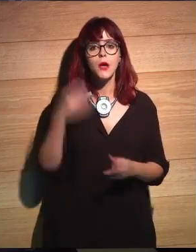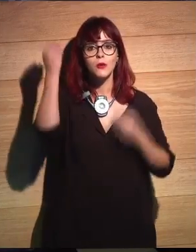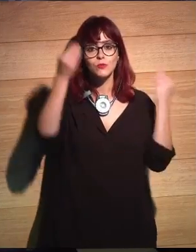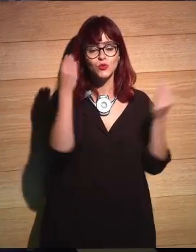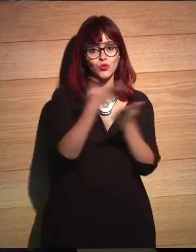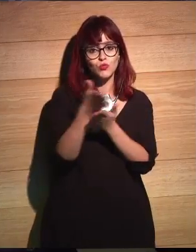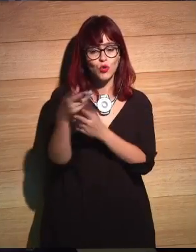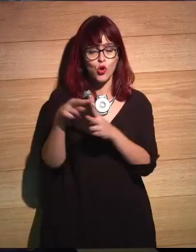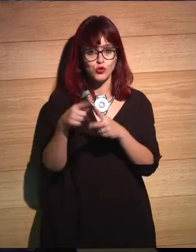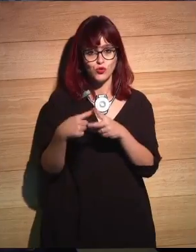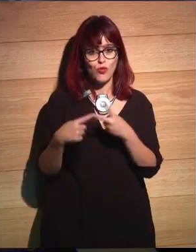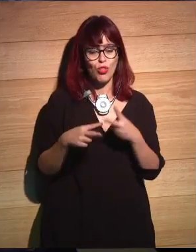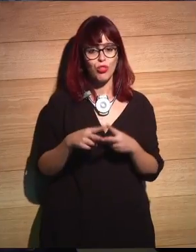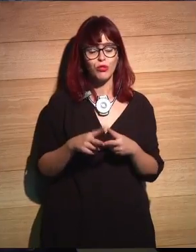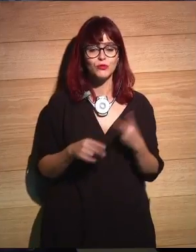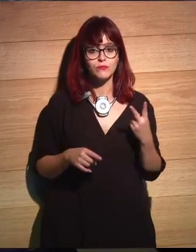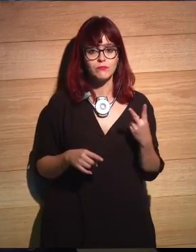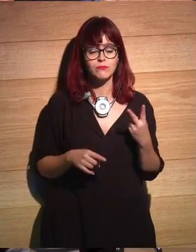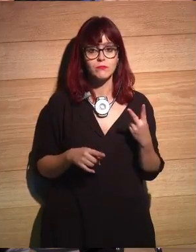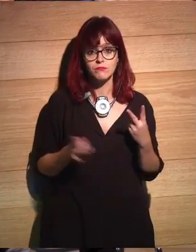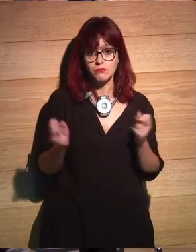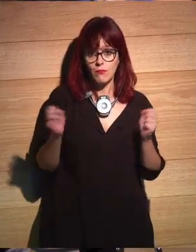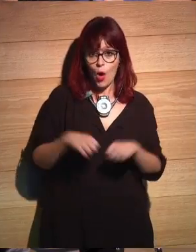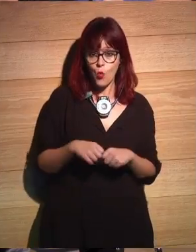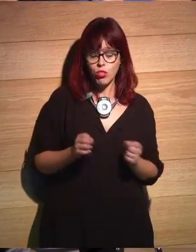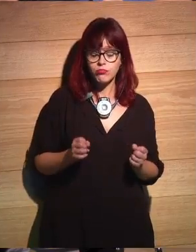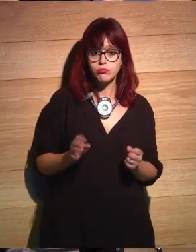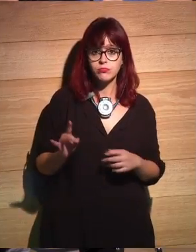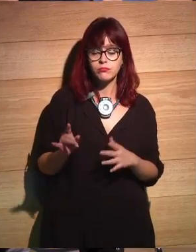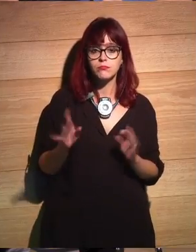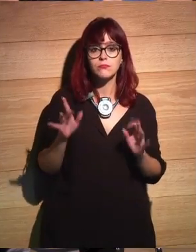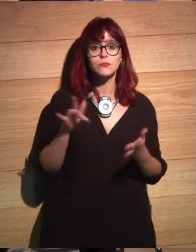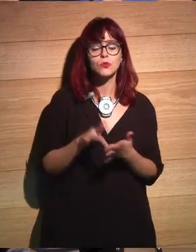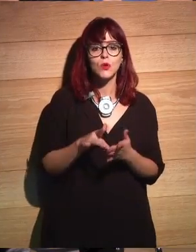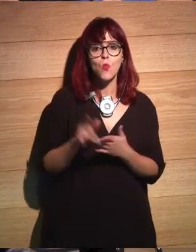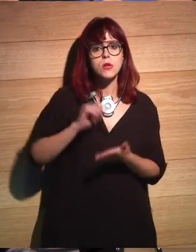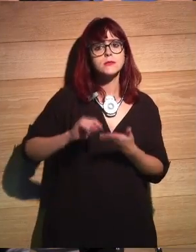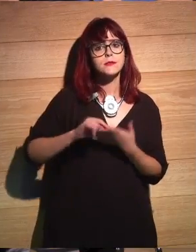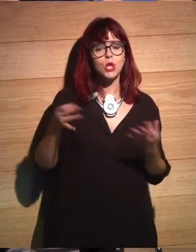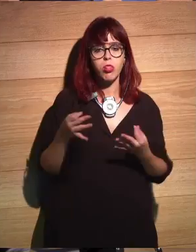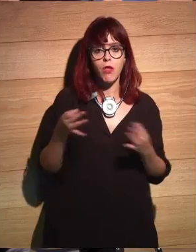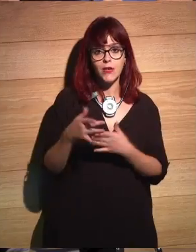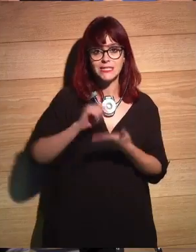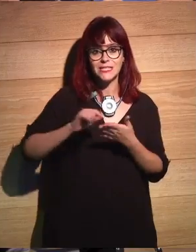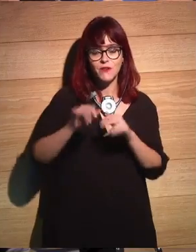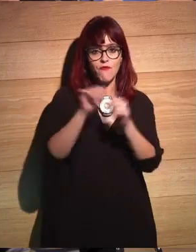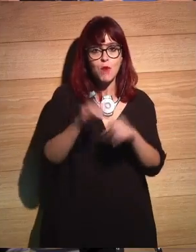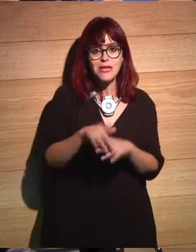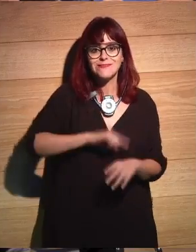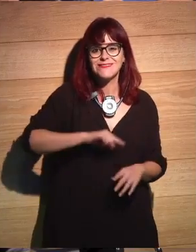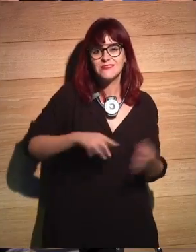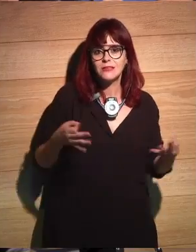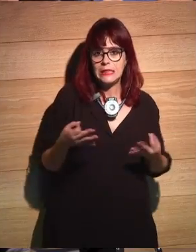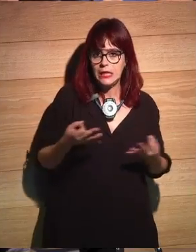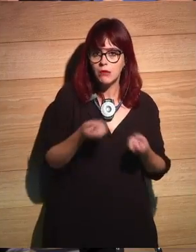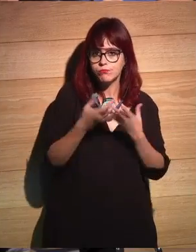I agree. A writer has to do what she or he feels like. And I was thinking about an artist, Agnes Martin.